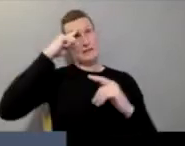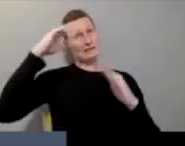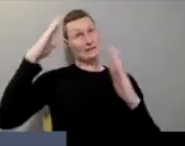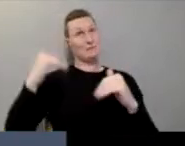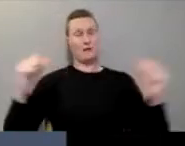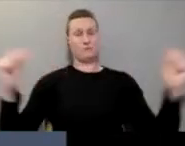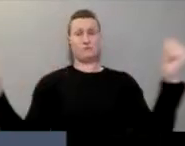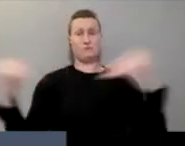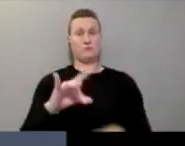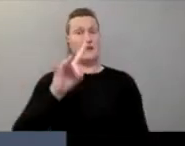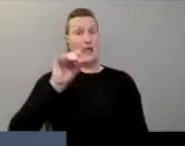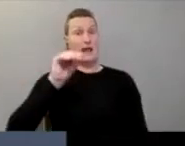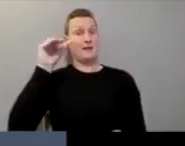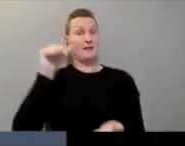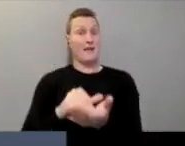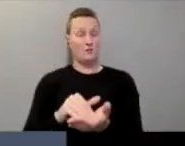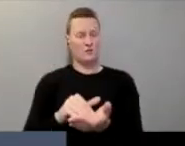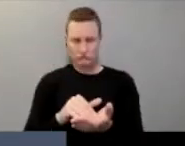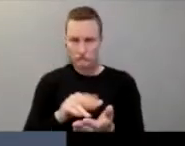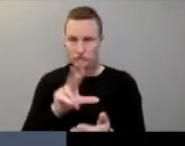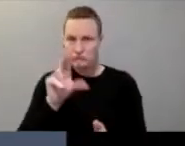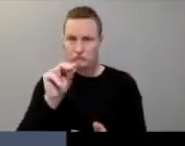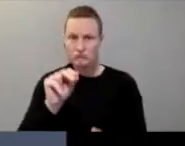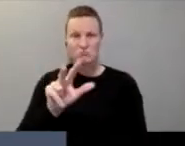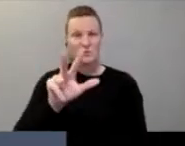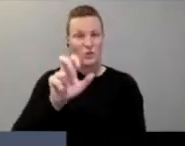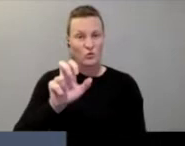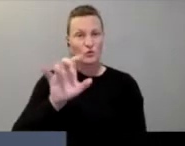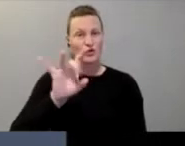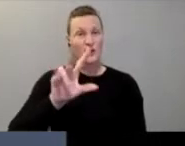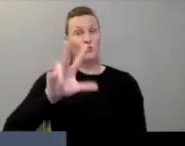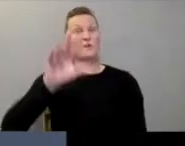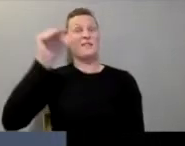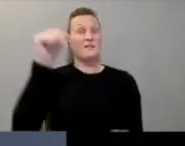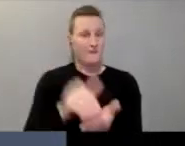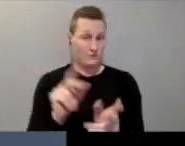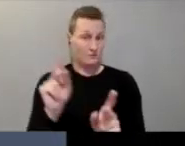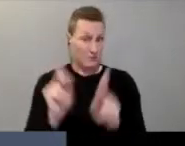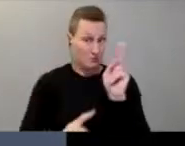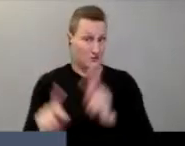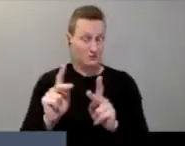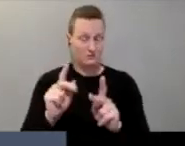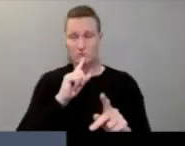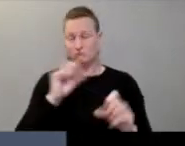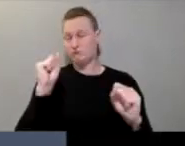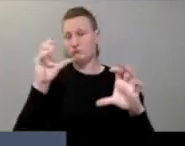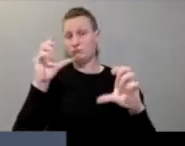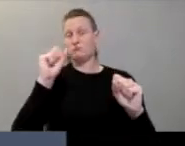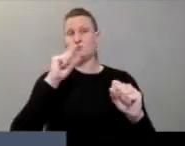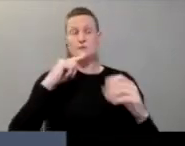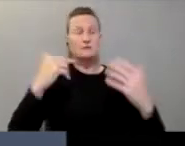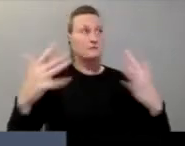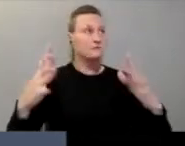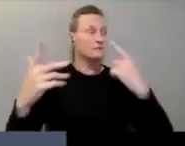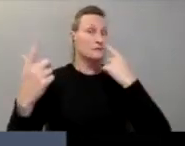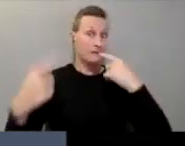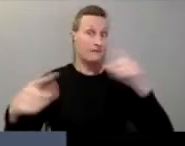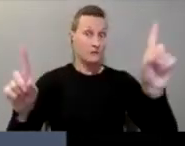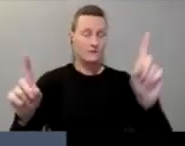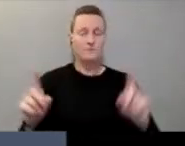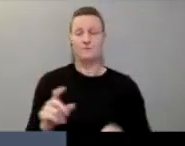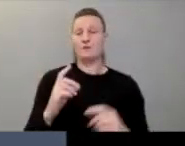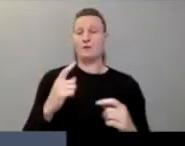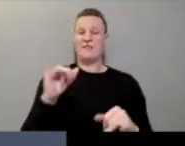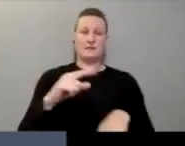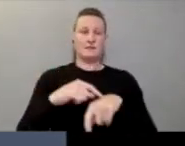fact, the audience had 383,000 people. It was so successful that the mayor of the time, David